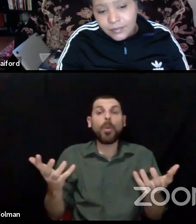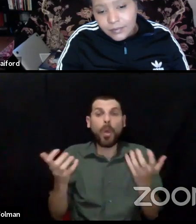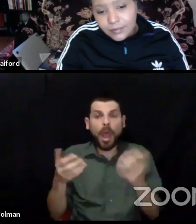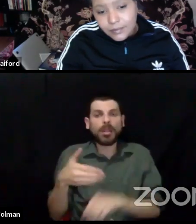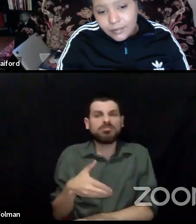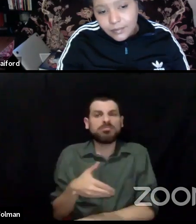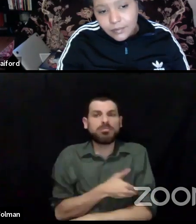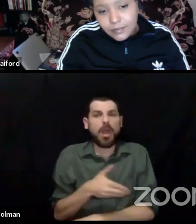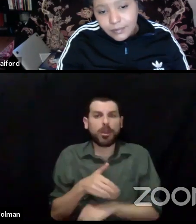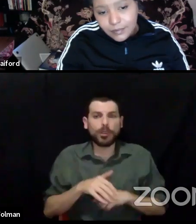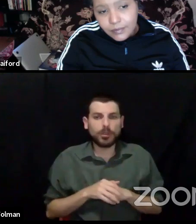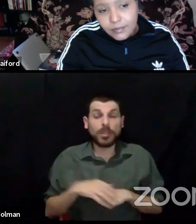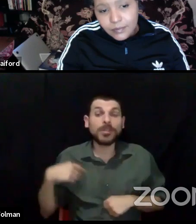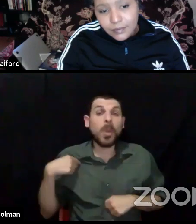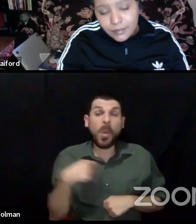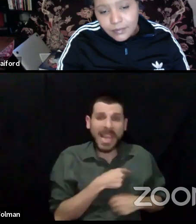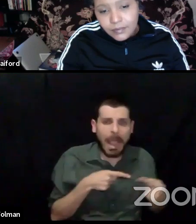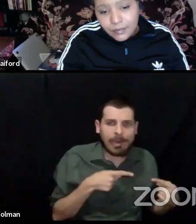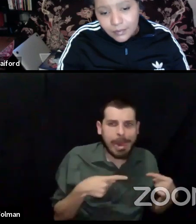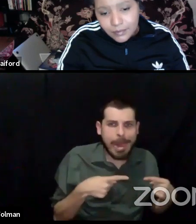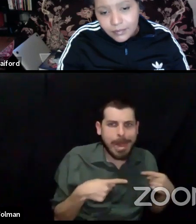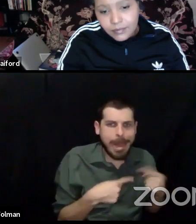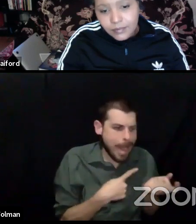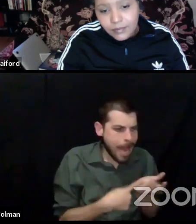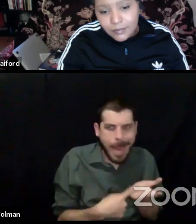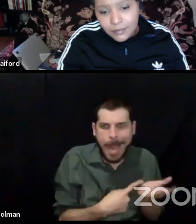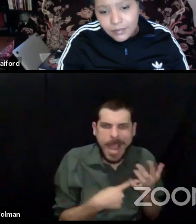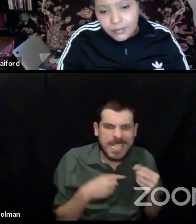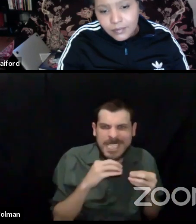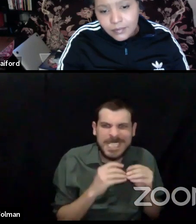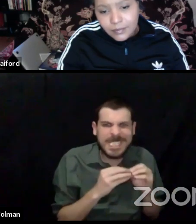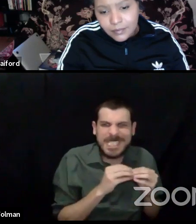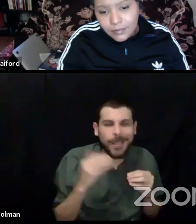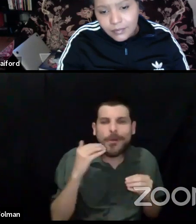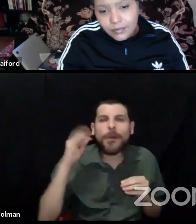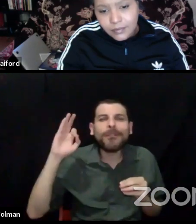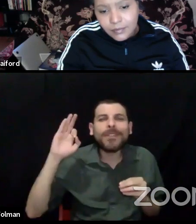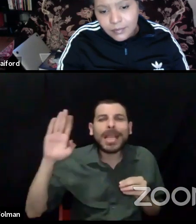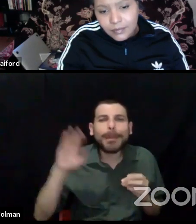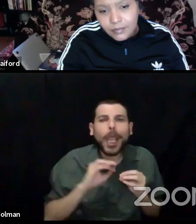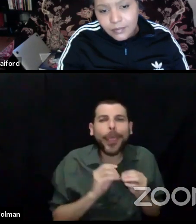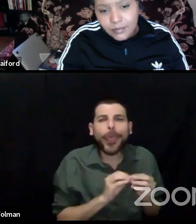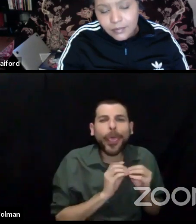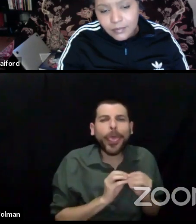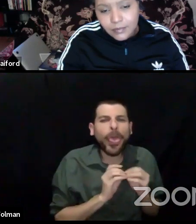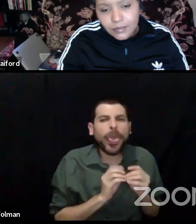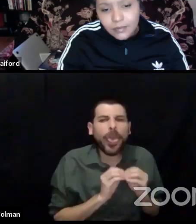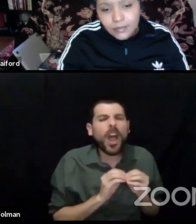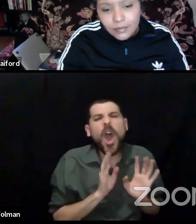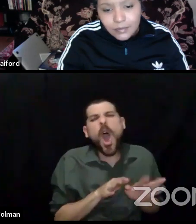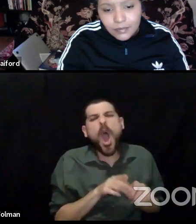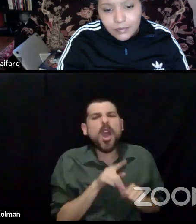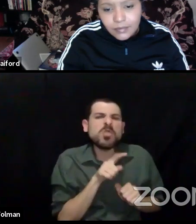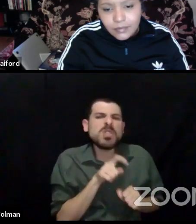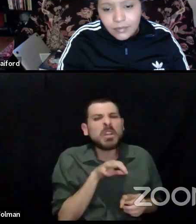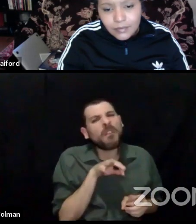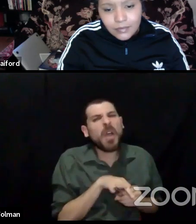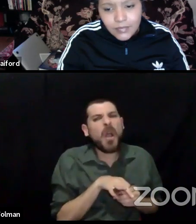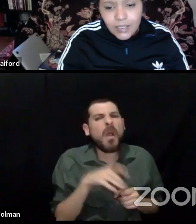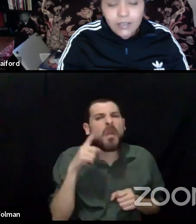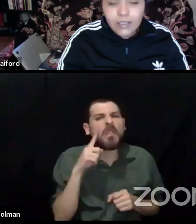around being divided, arguing with each other on social media about, well, if you don't vote for Biden, you're voting